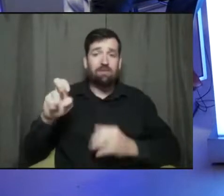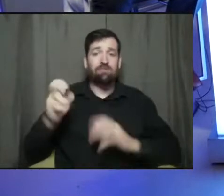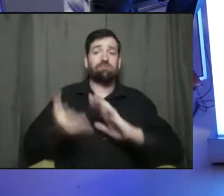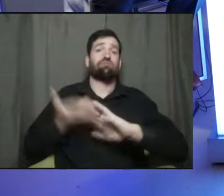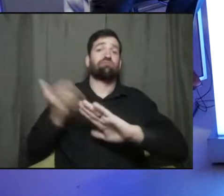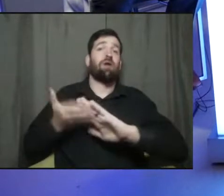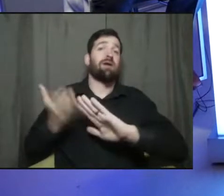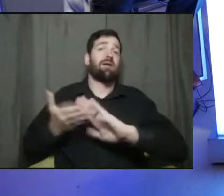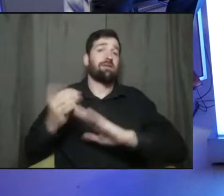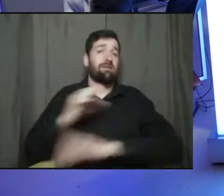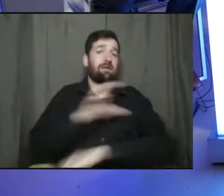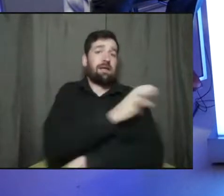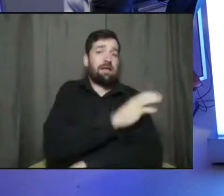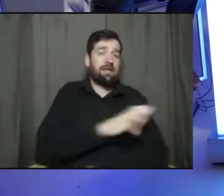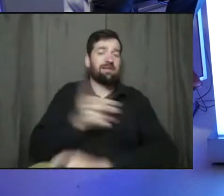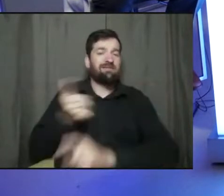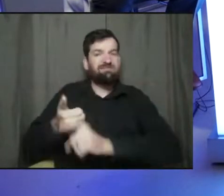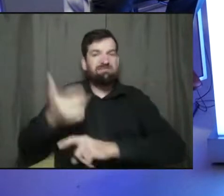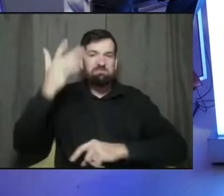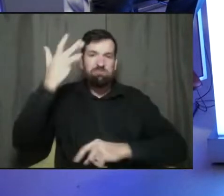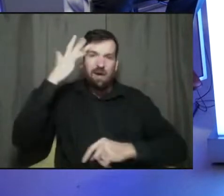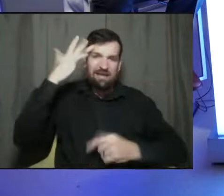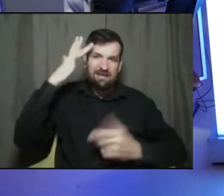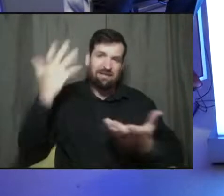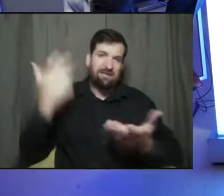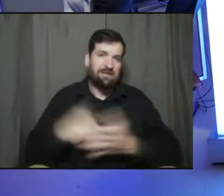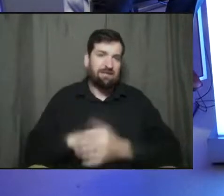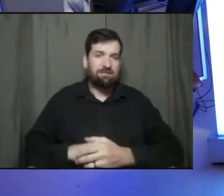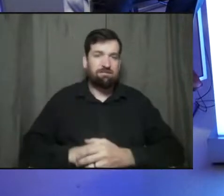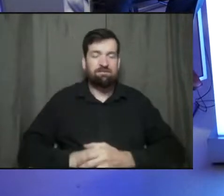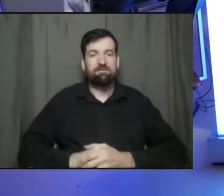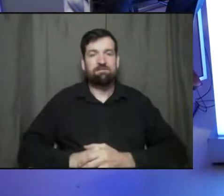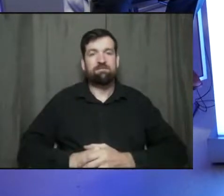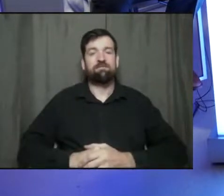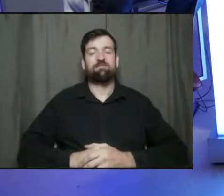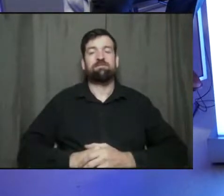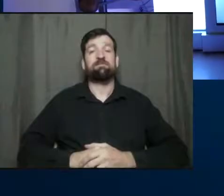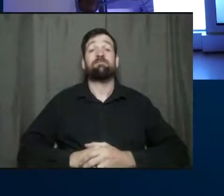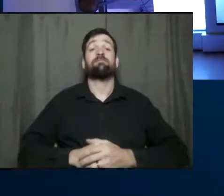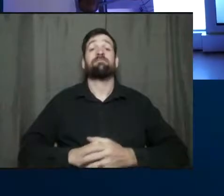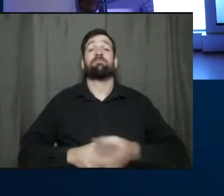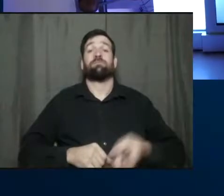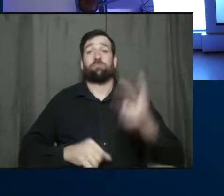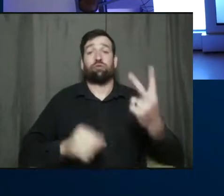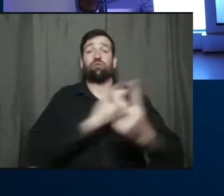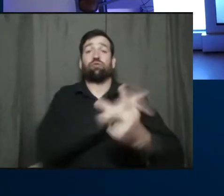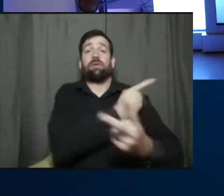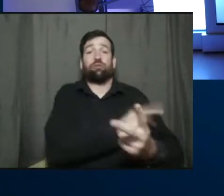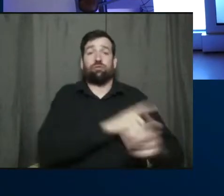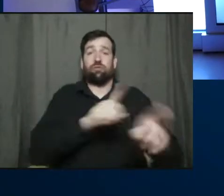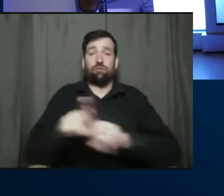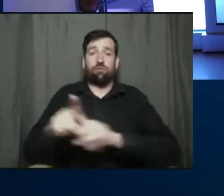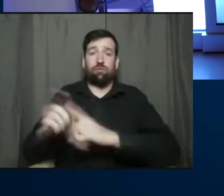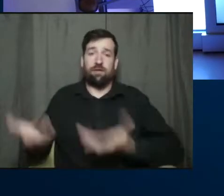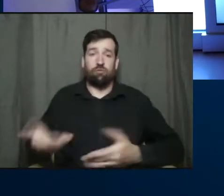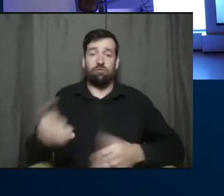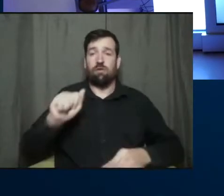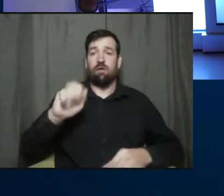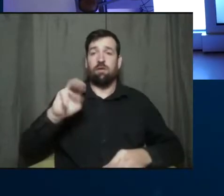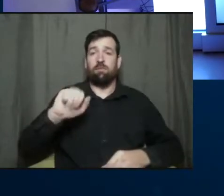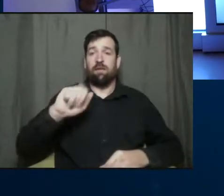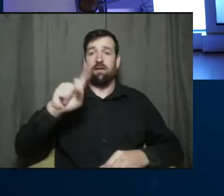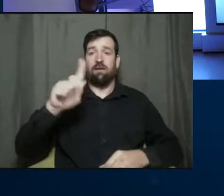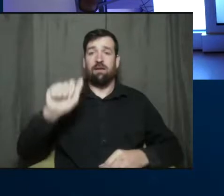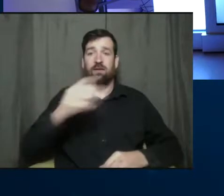really the brains and the glue. I don't say that lightly. Two of our patients are also here, Amanda Killen and Ben Hadel. I've